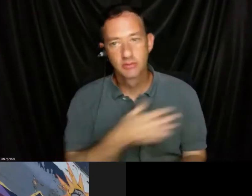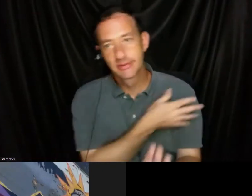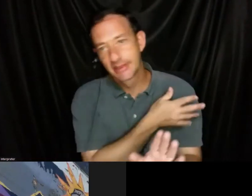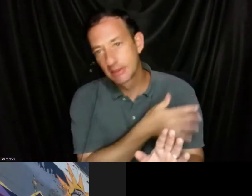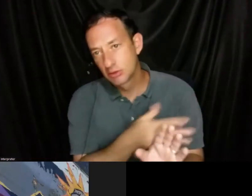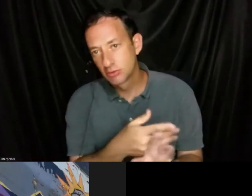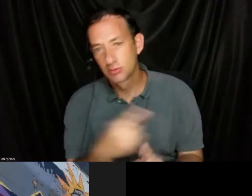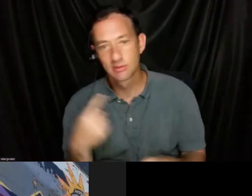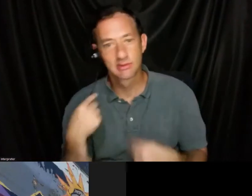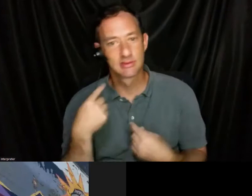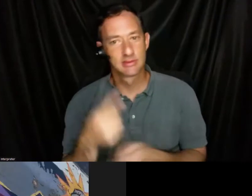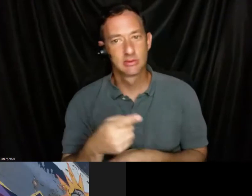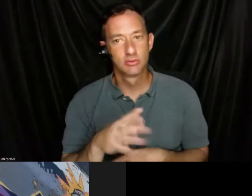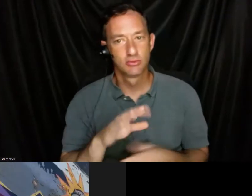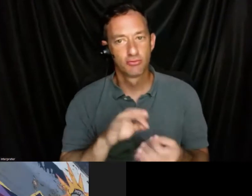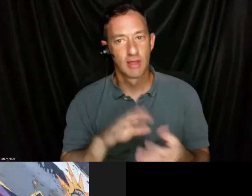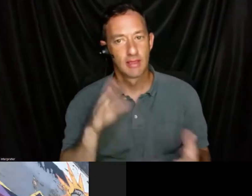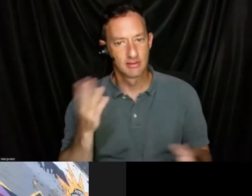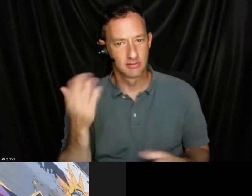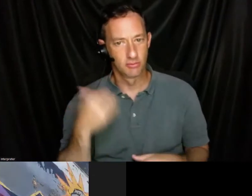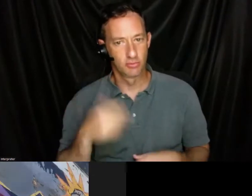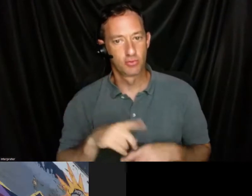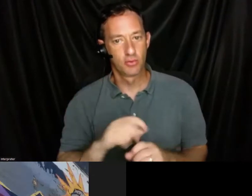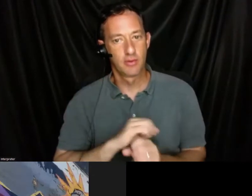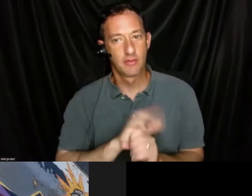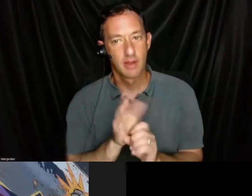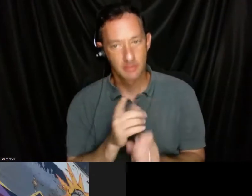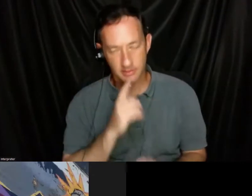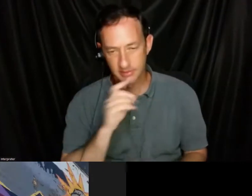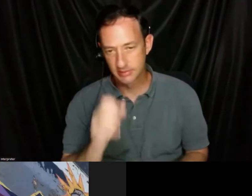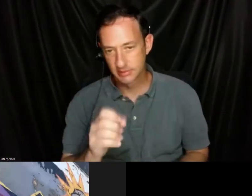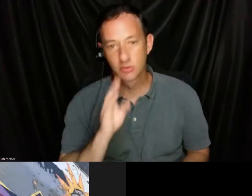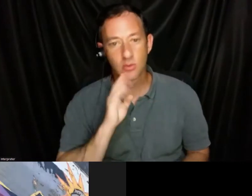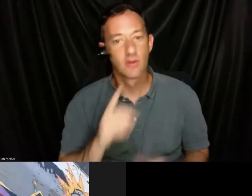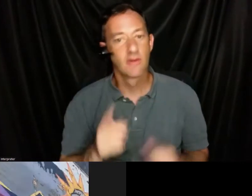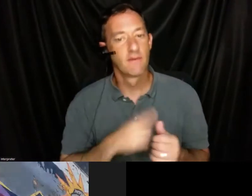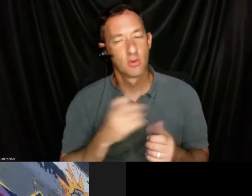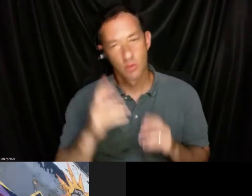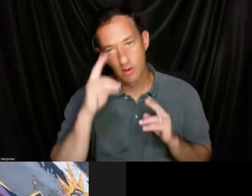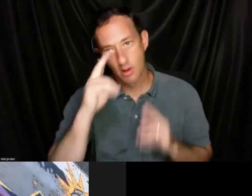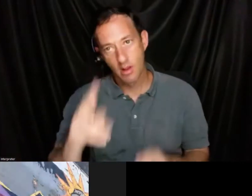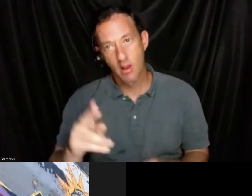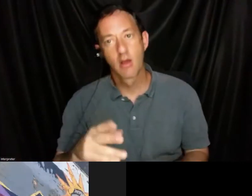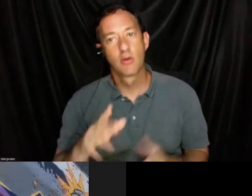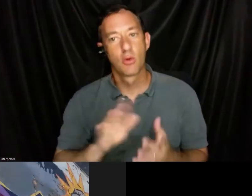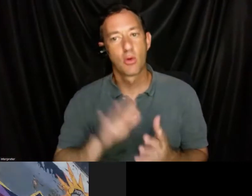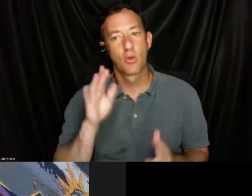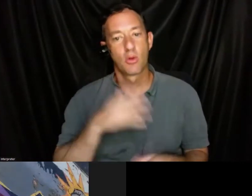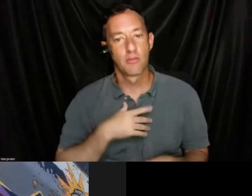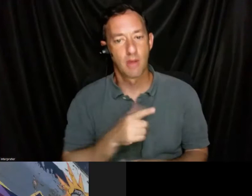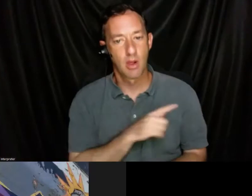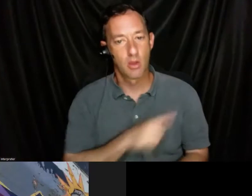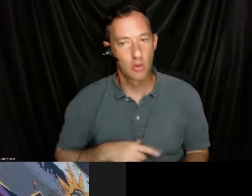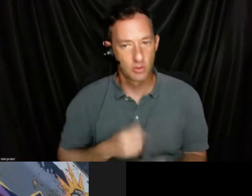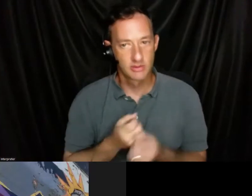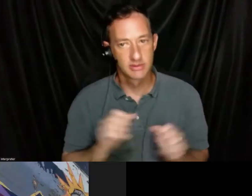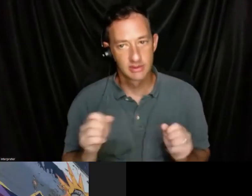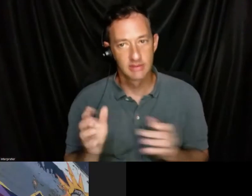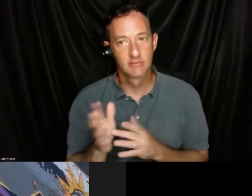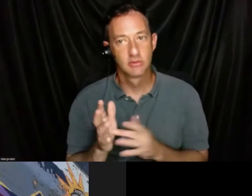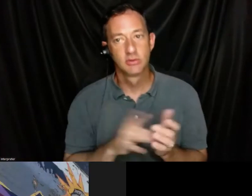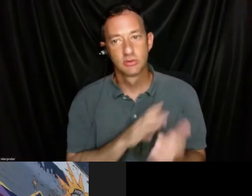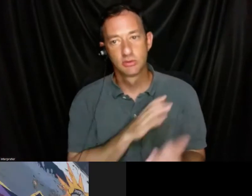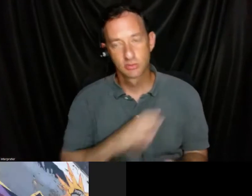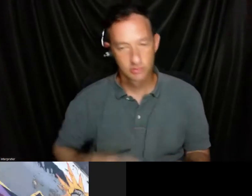release earlier in the pandemic? Yes, I will. First, I want to give honor and glory to my Lord and Savior, Jesus Christ. You know, God